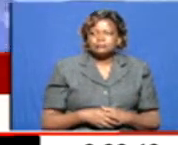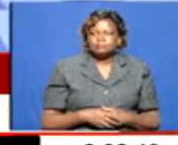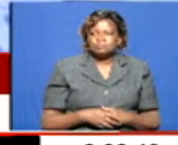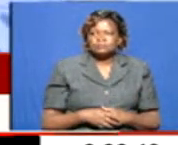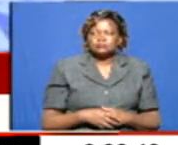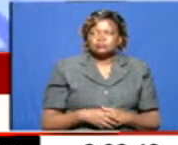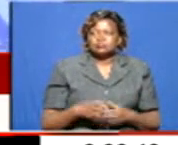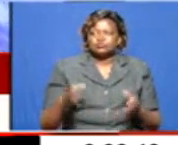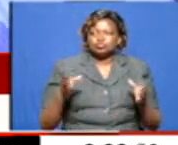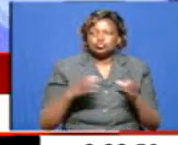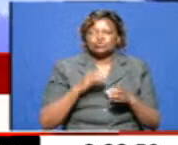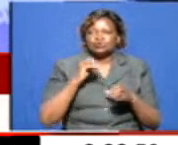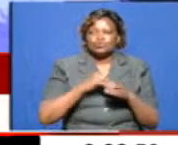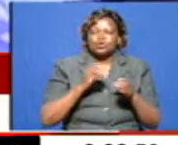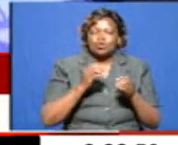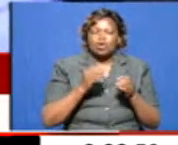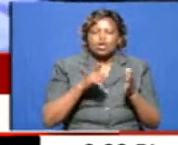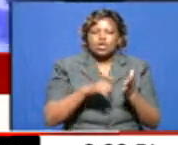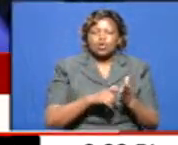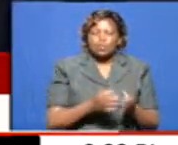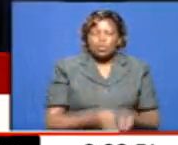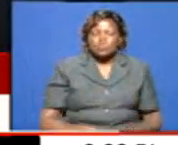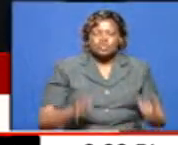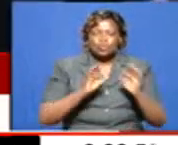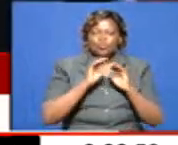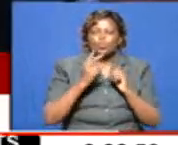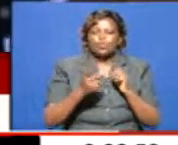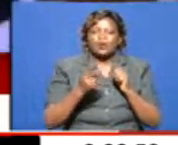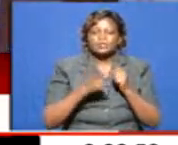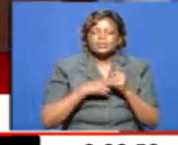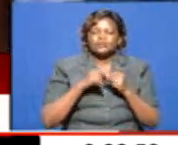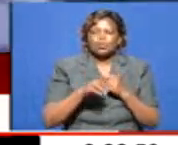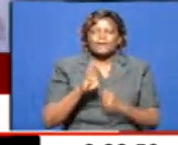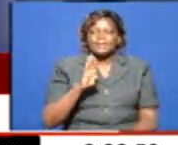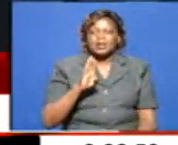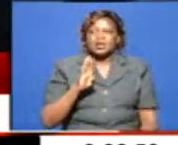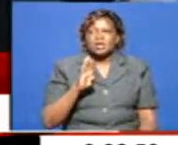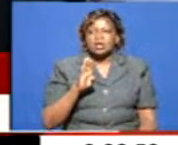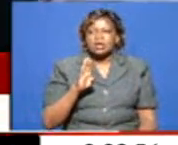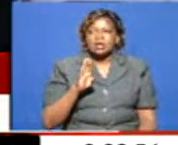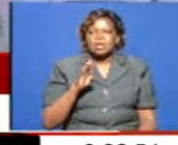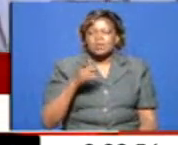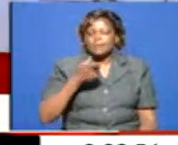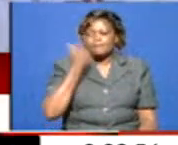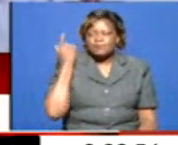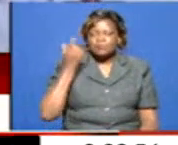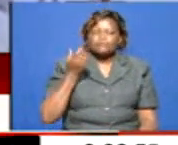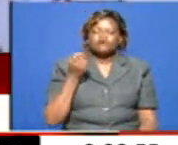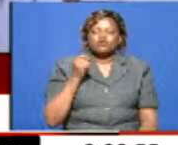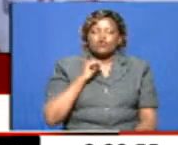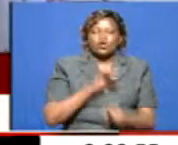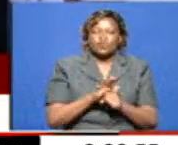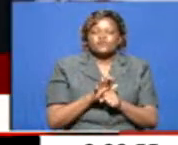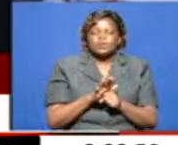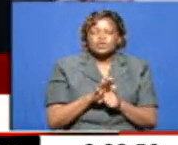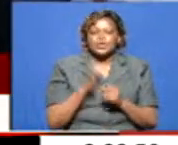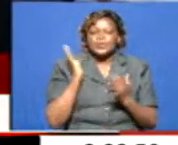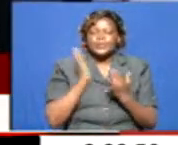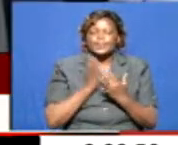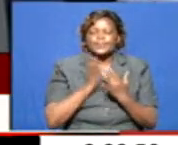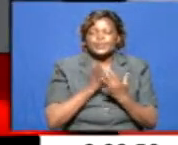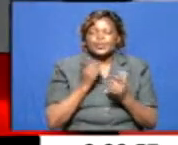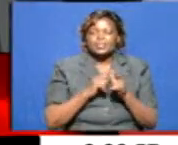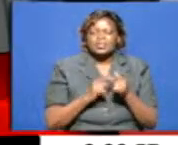accommodated loans worth 171 billion shillings owing to COVID-19 disruptions, of which loans